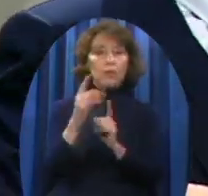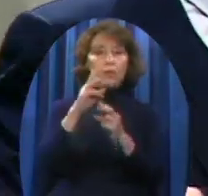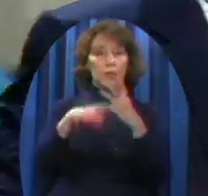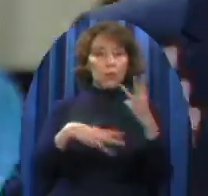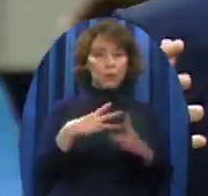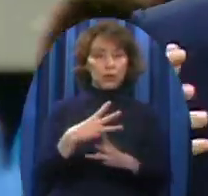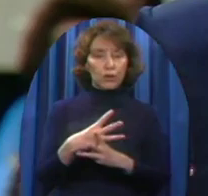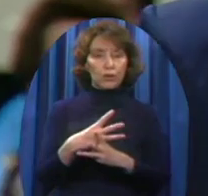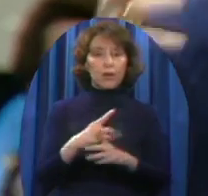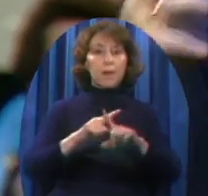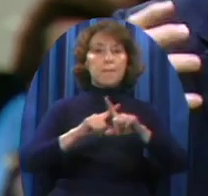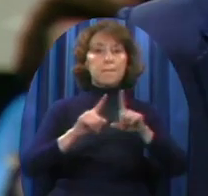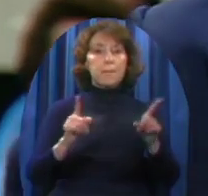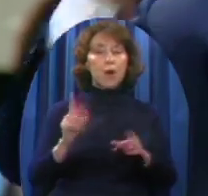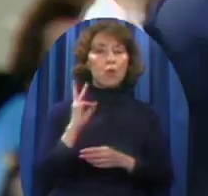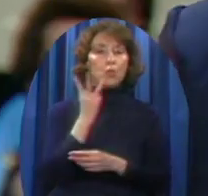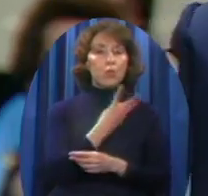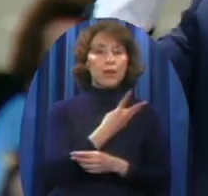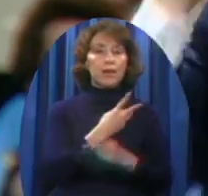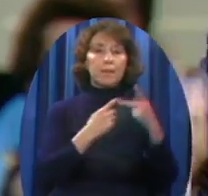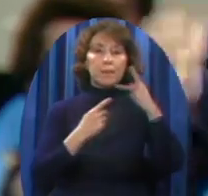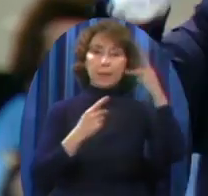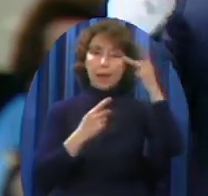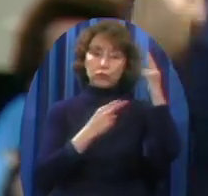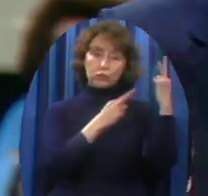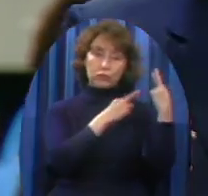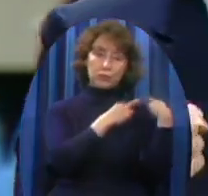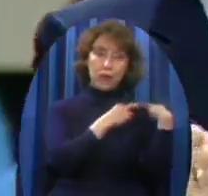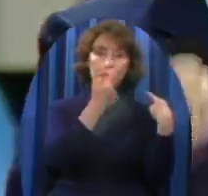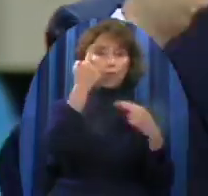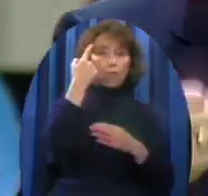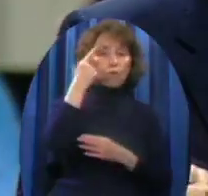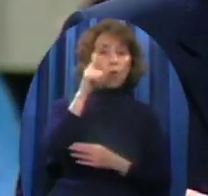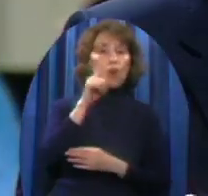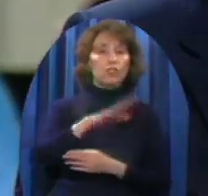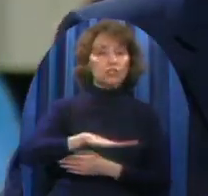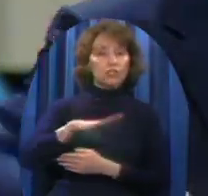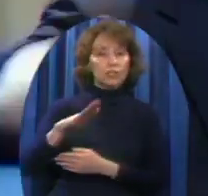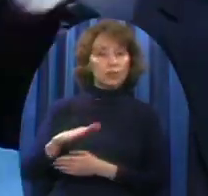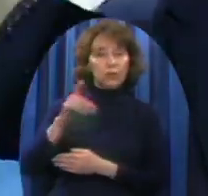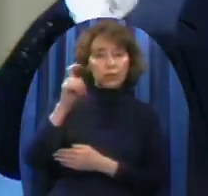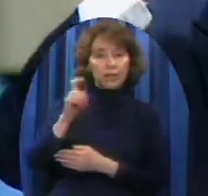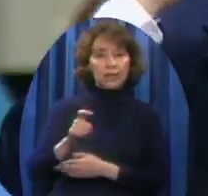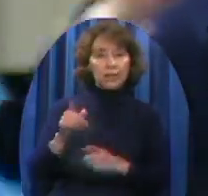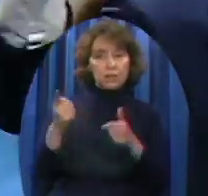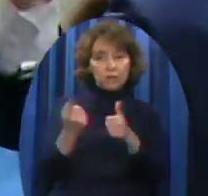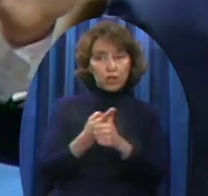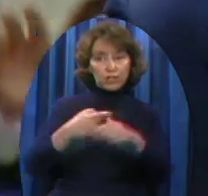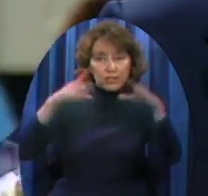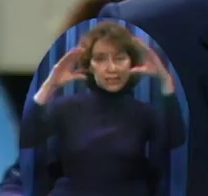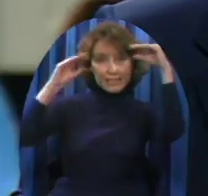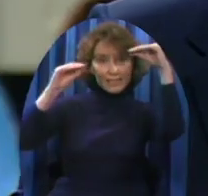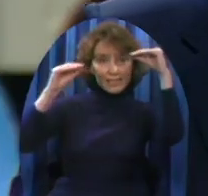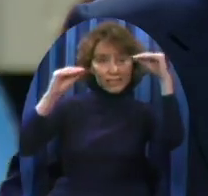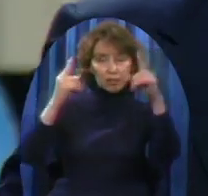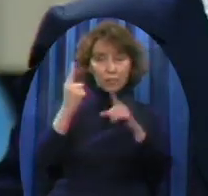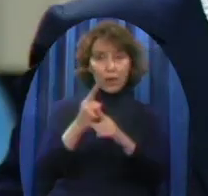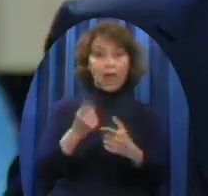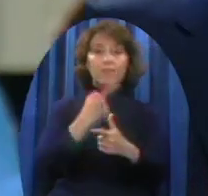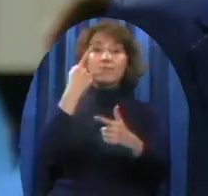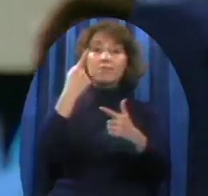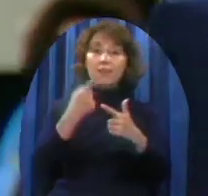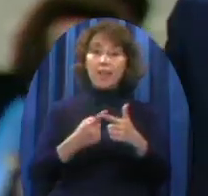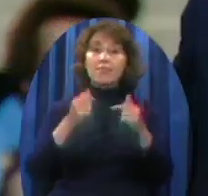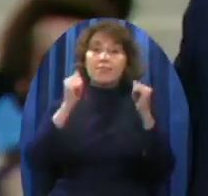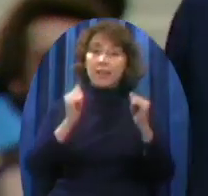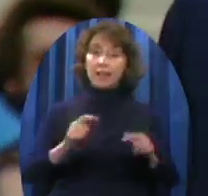responsible. And it's our business first to make men and women of God out of them and then to send them into the world. And by